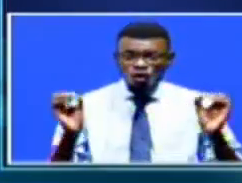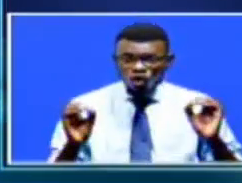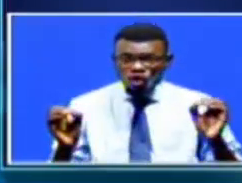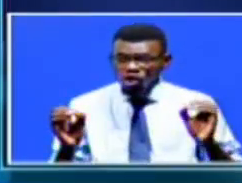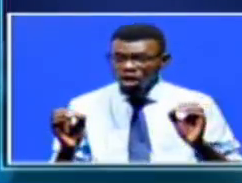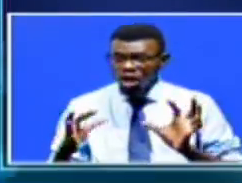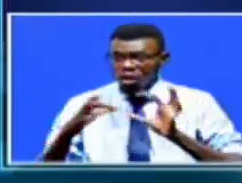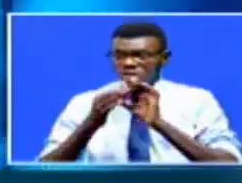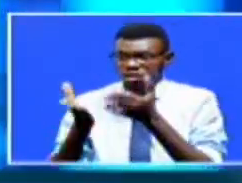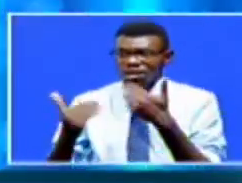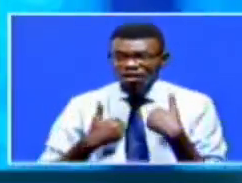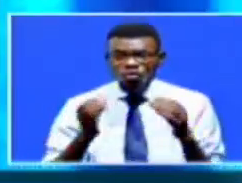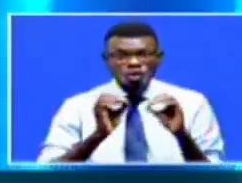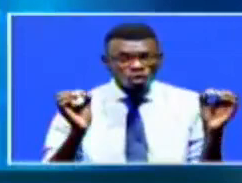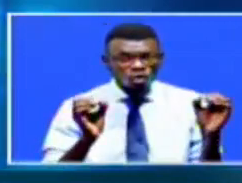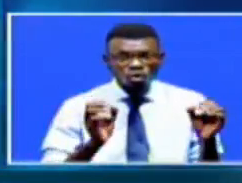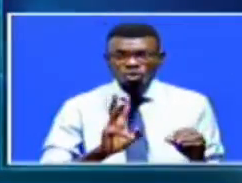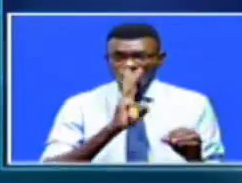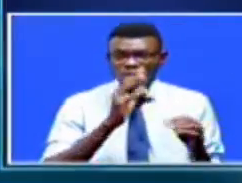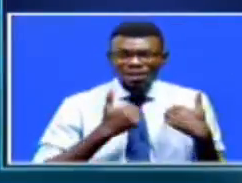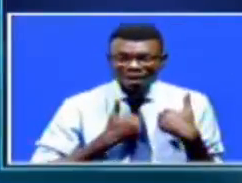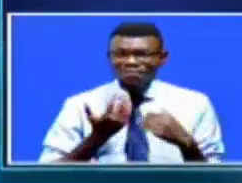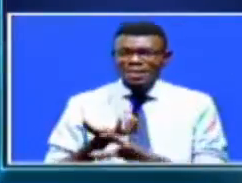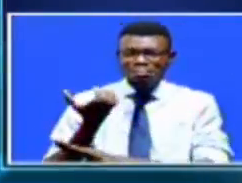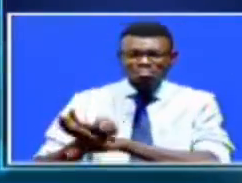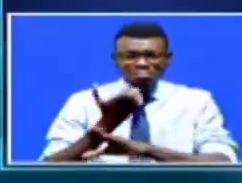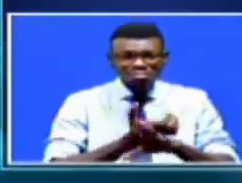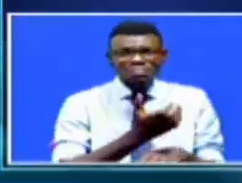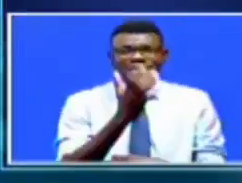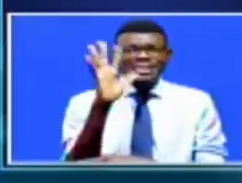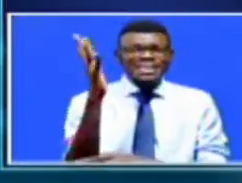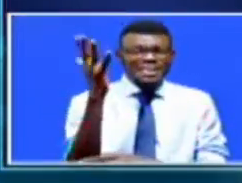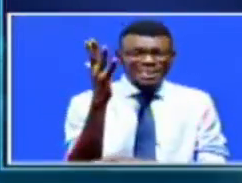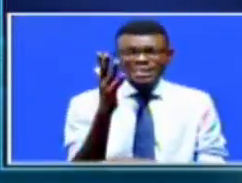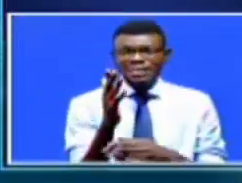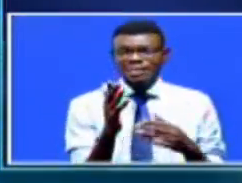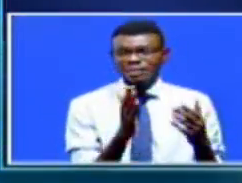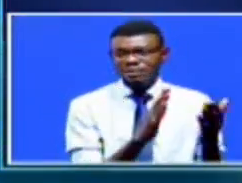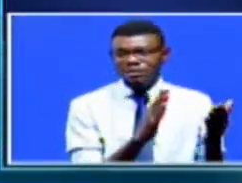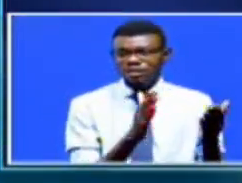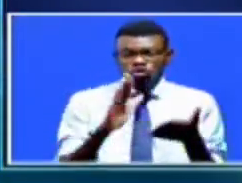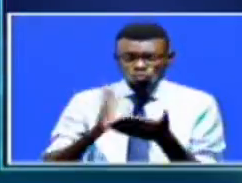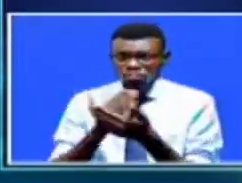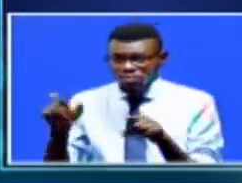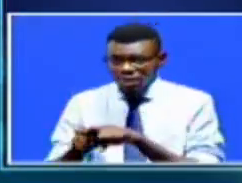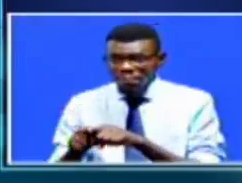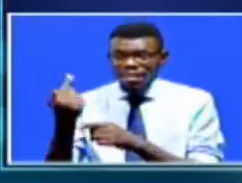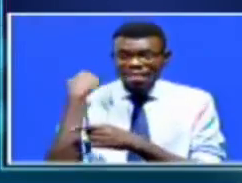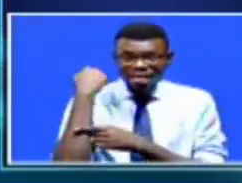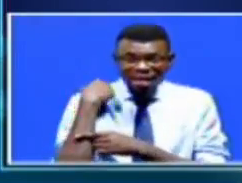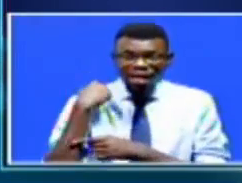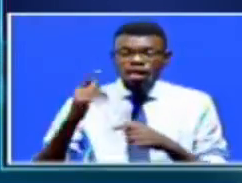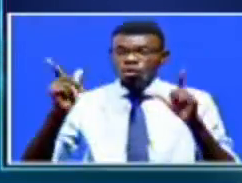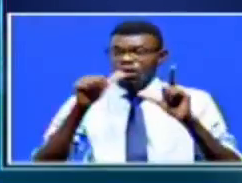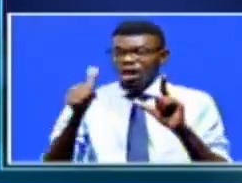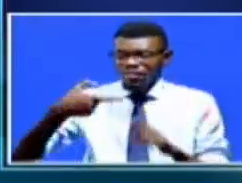villages. Shida ya maji nakuja na mawe, nakuja na mamiti. Kama hii jana, walikuwa natoa lori ingine. Baada ya